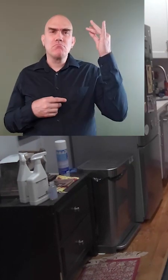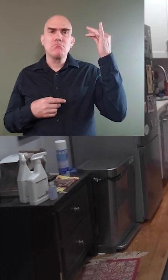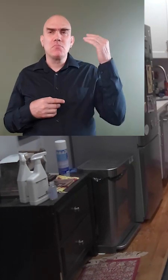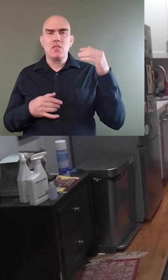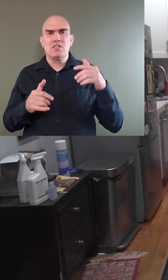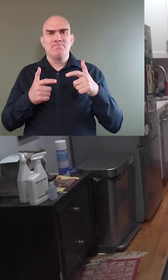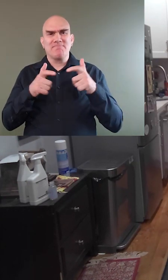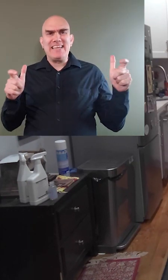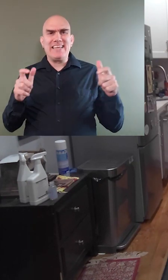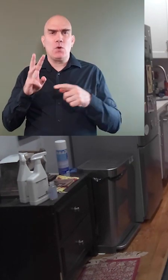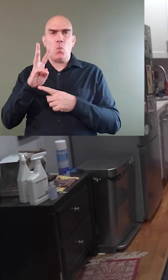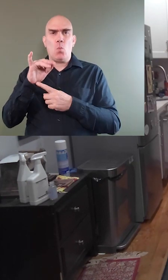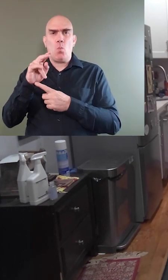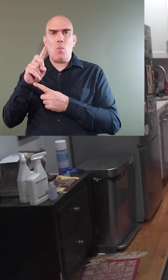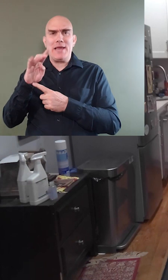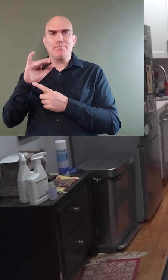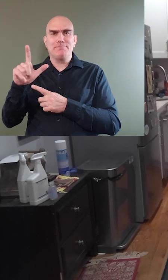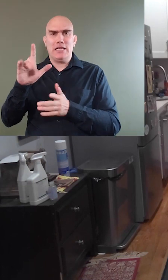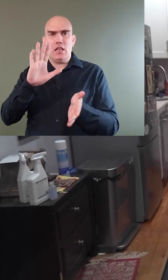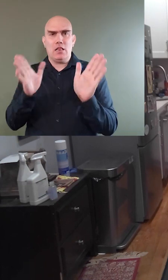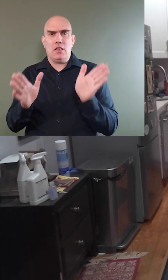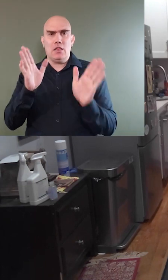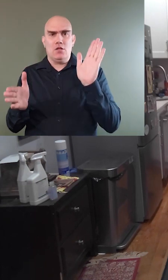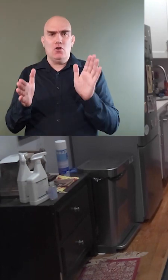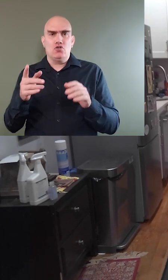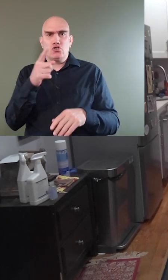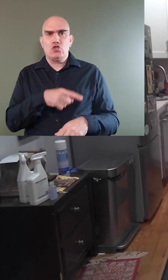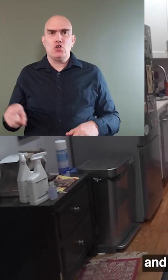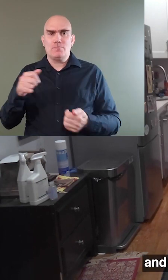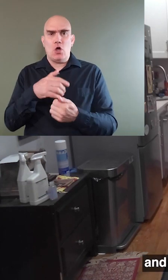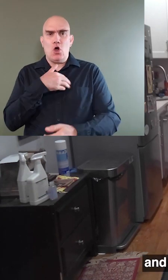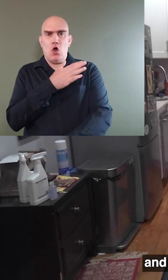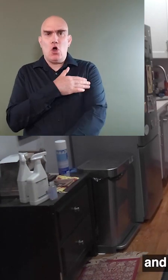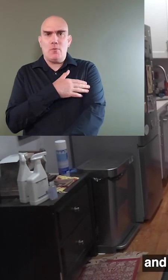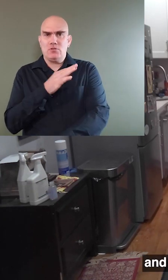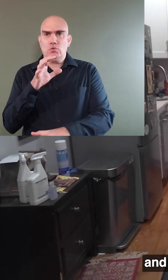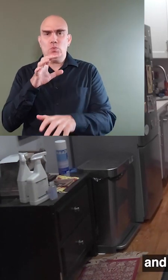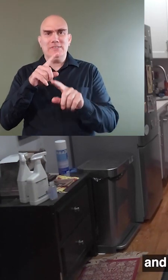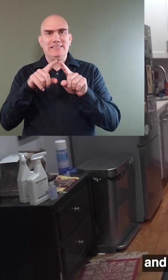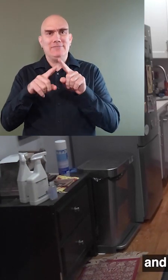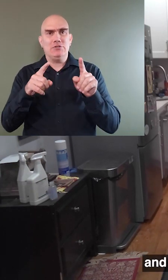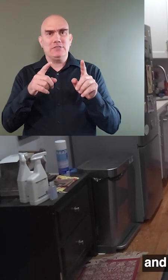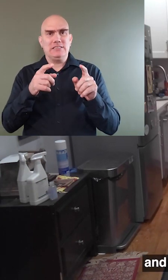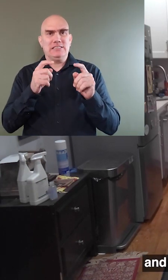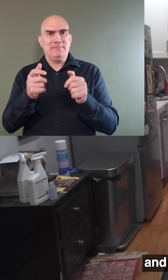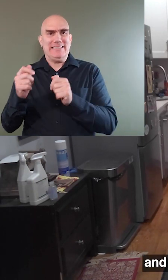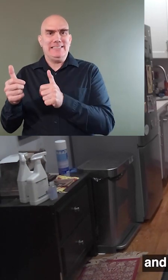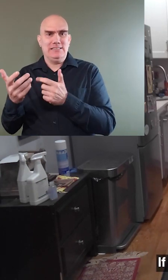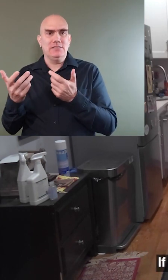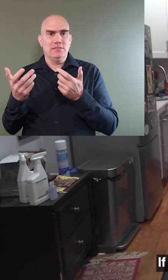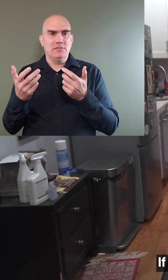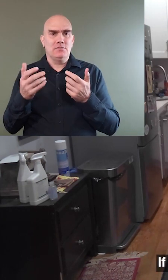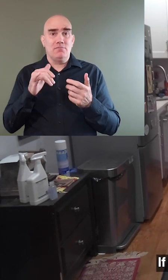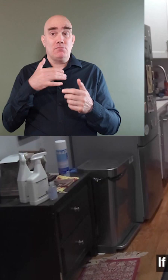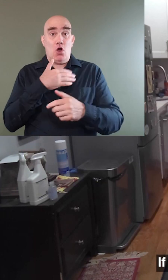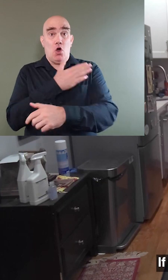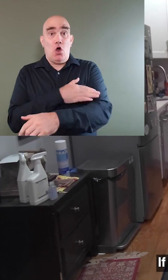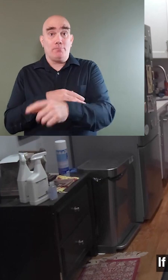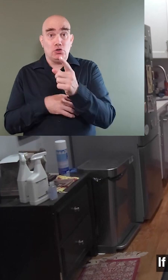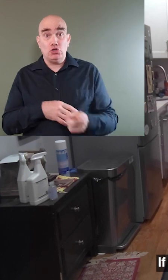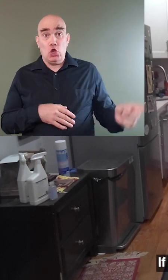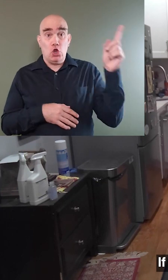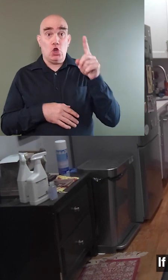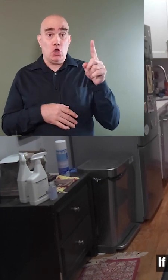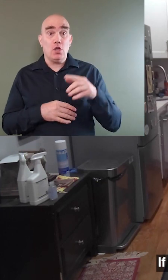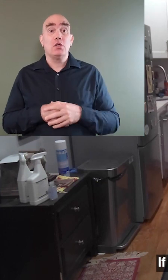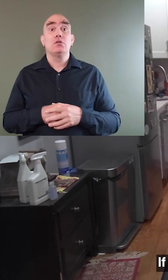big windmill circles with my arms and doing it at different speeds. If I bring my arm